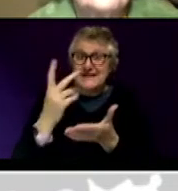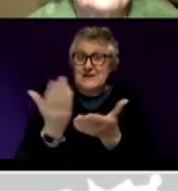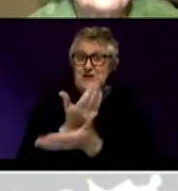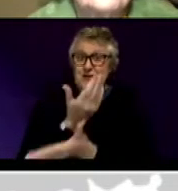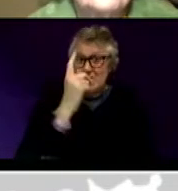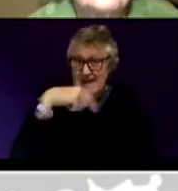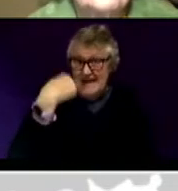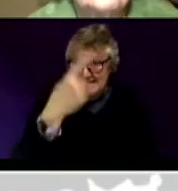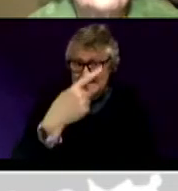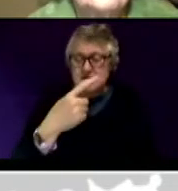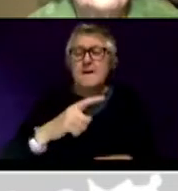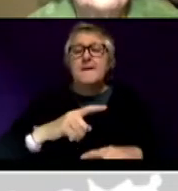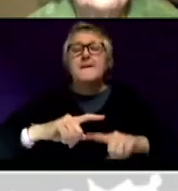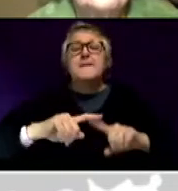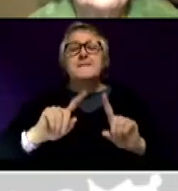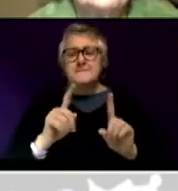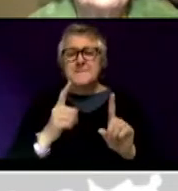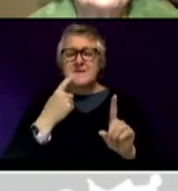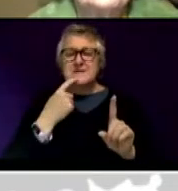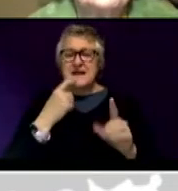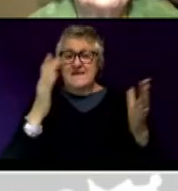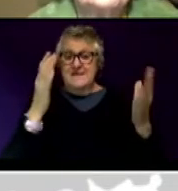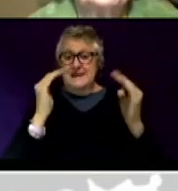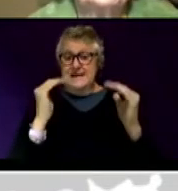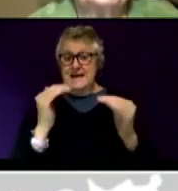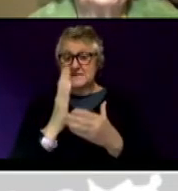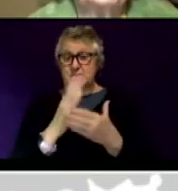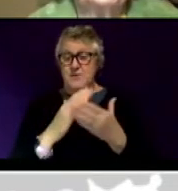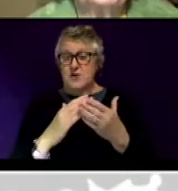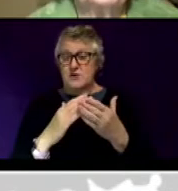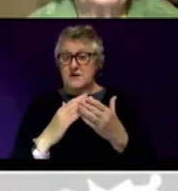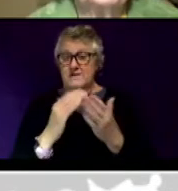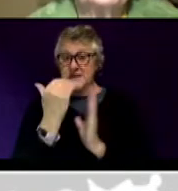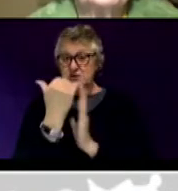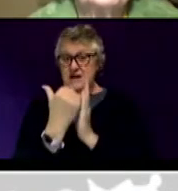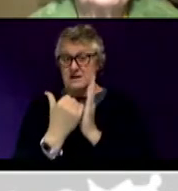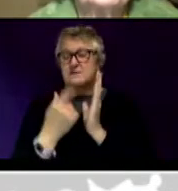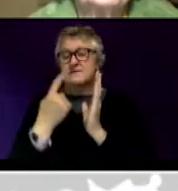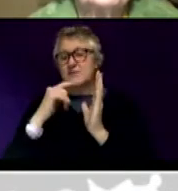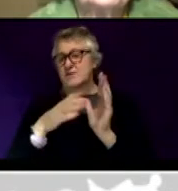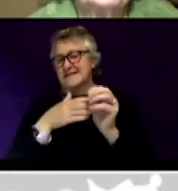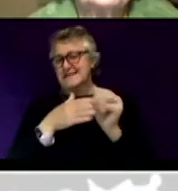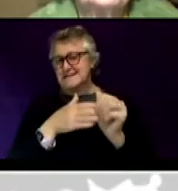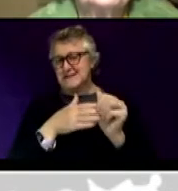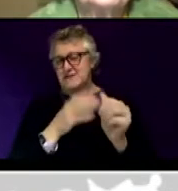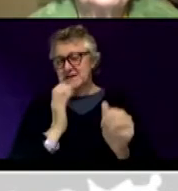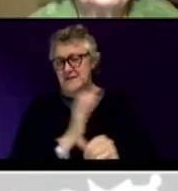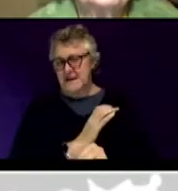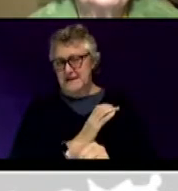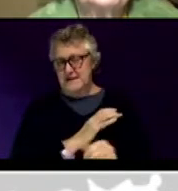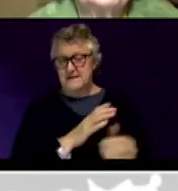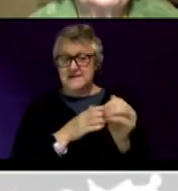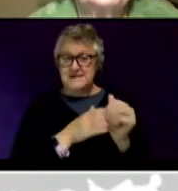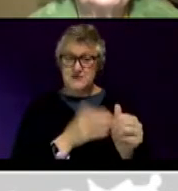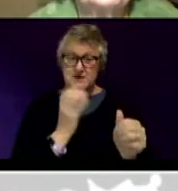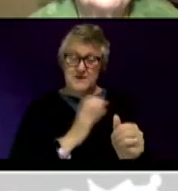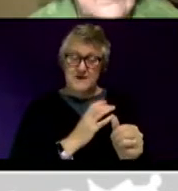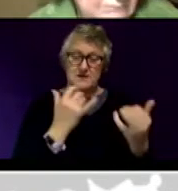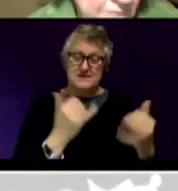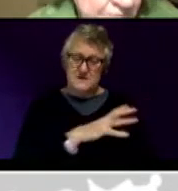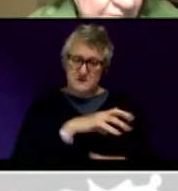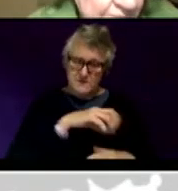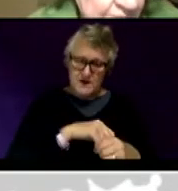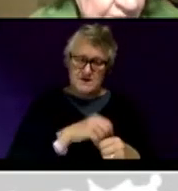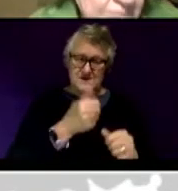that this next part of the agenda is for the steering committee. So the steering committee is now comprised of the chairs of each subcommittee.